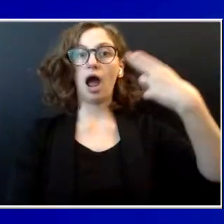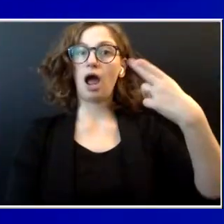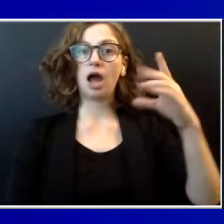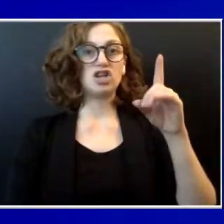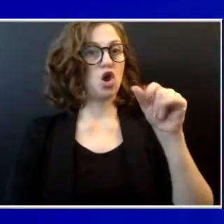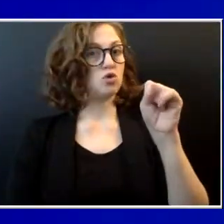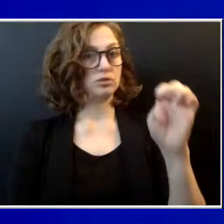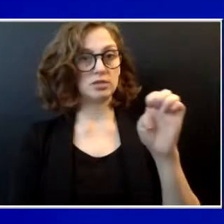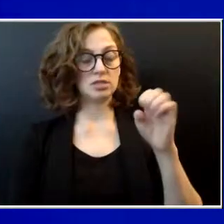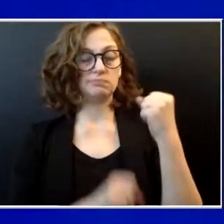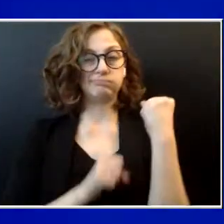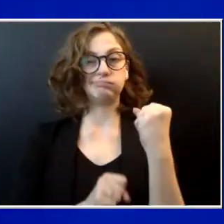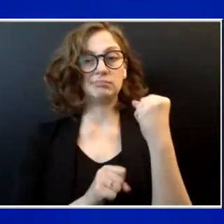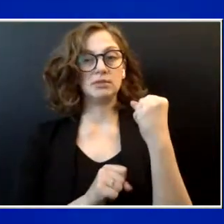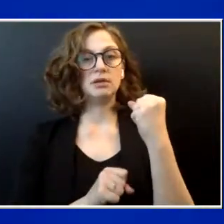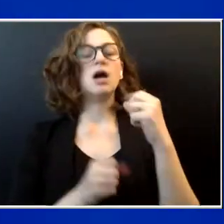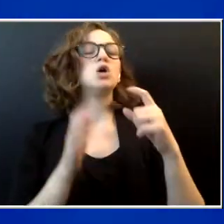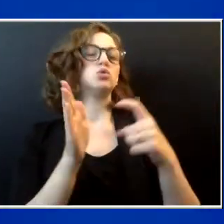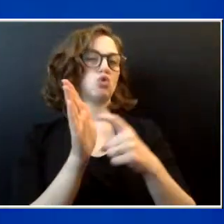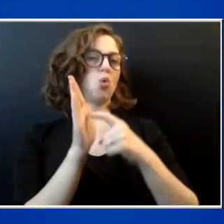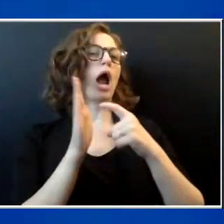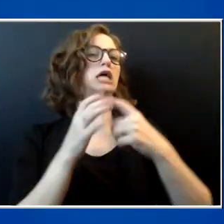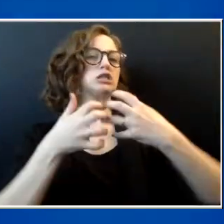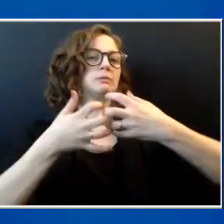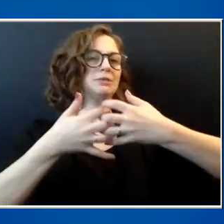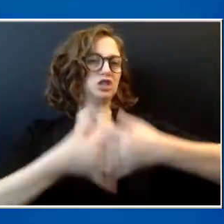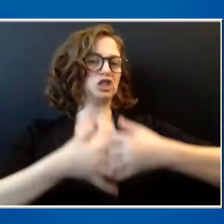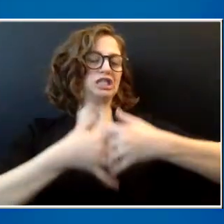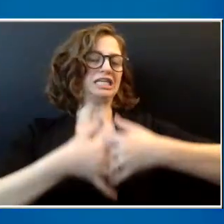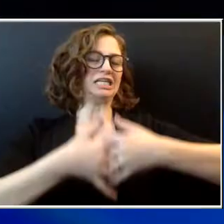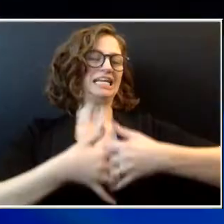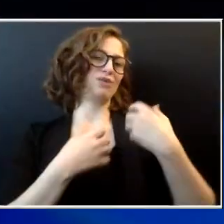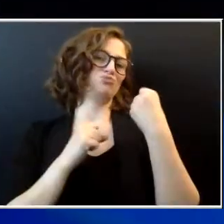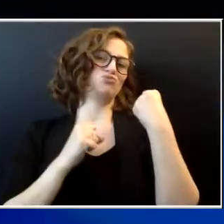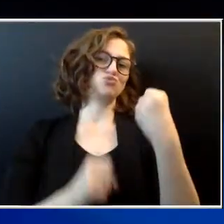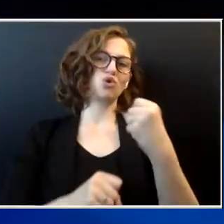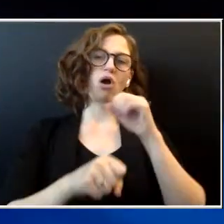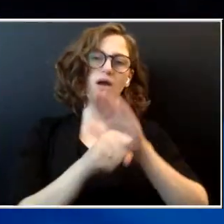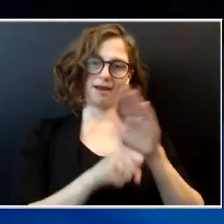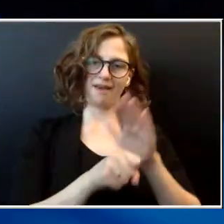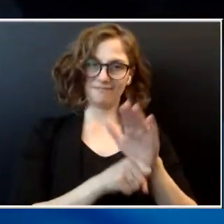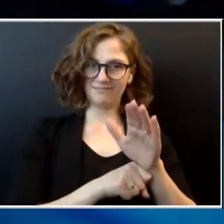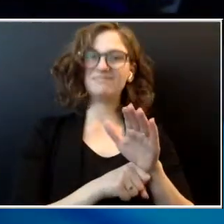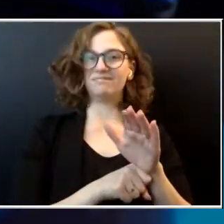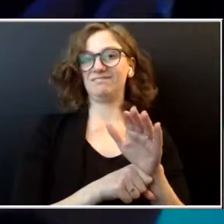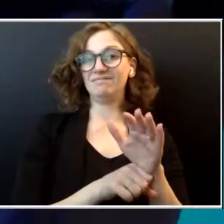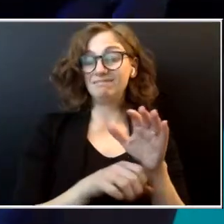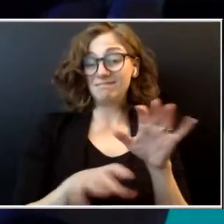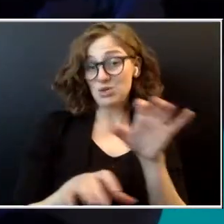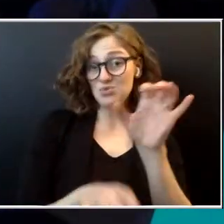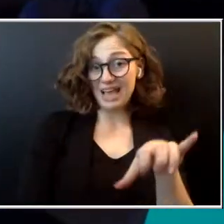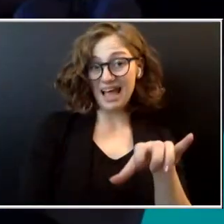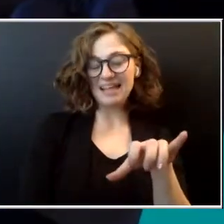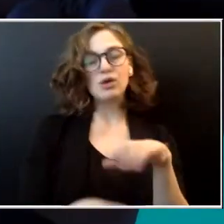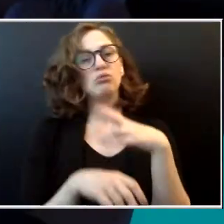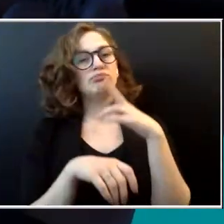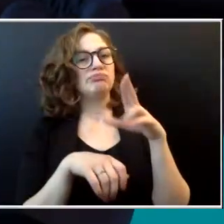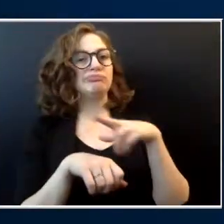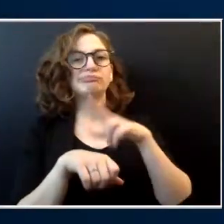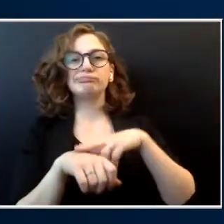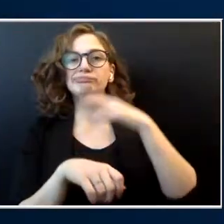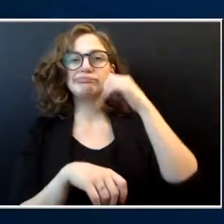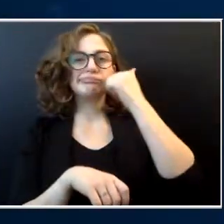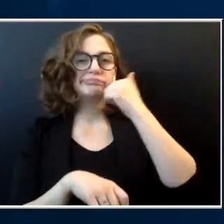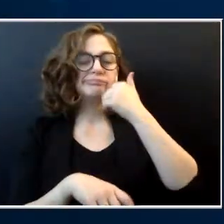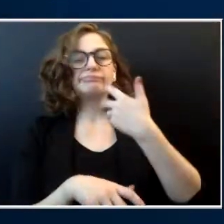a machine that has enough power to do that. And what I think research has shown is that regular radiation machines really are not able